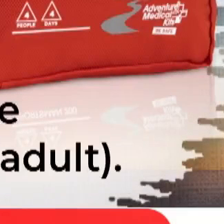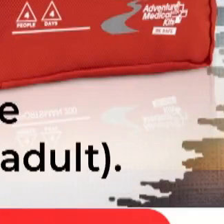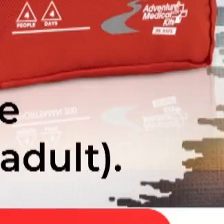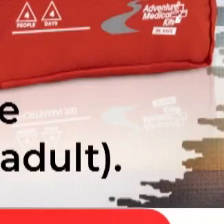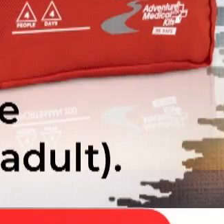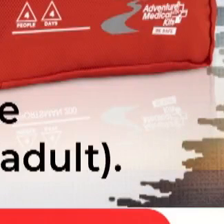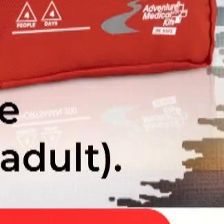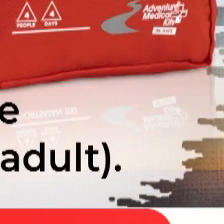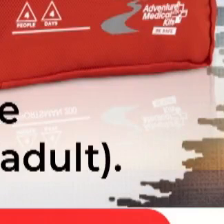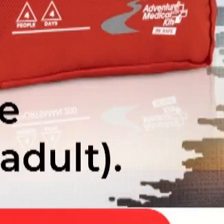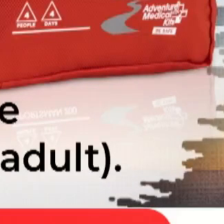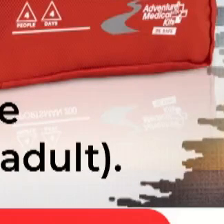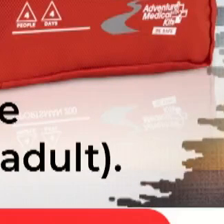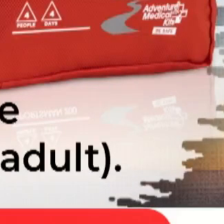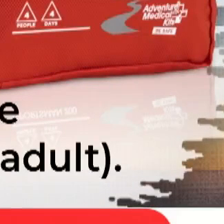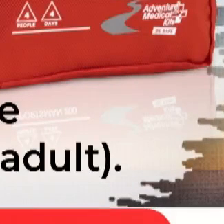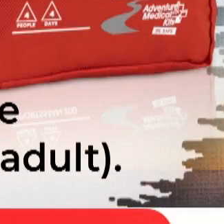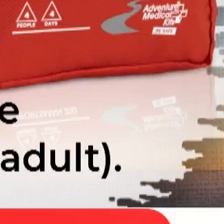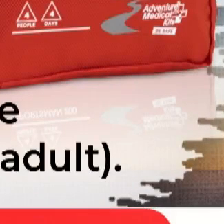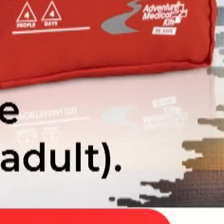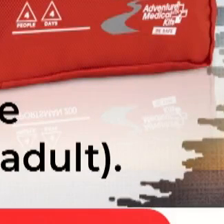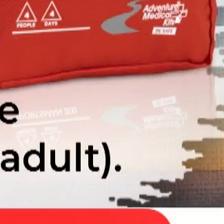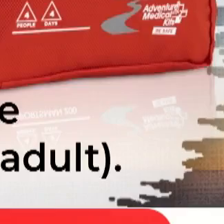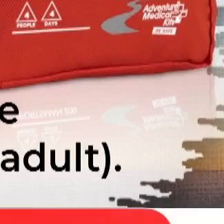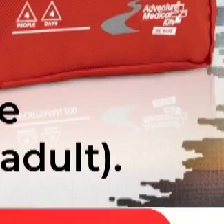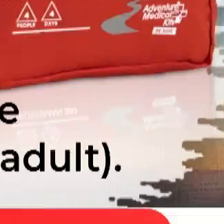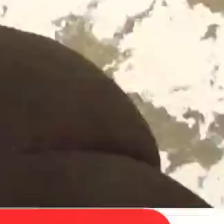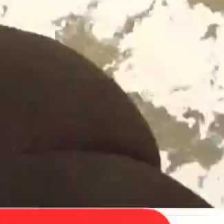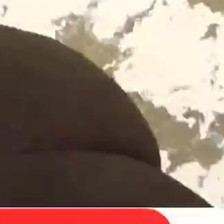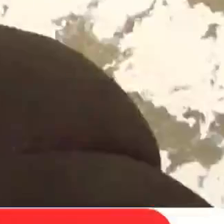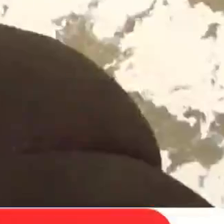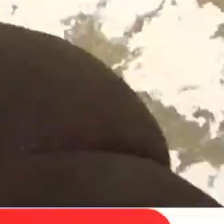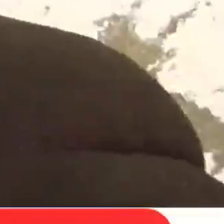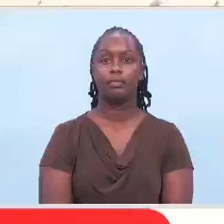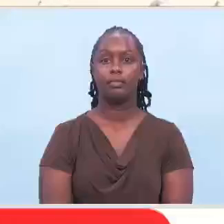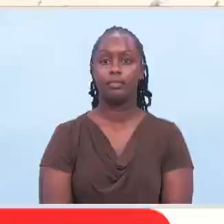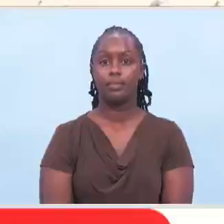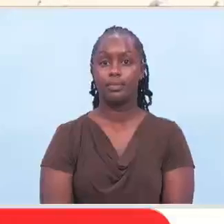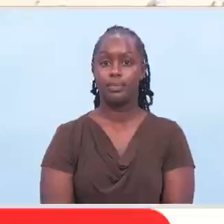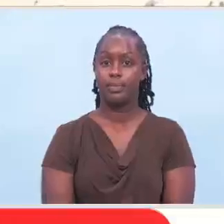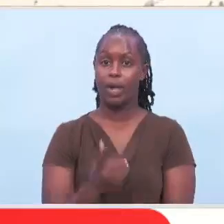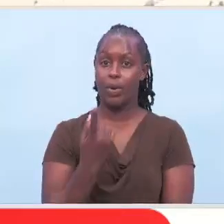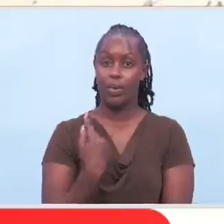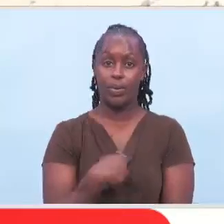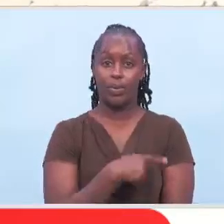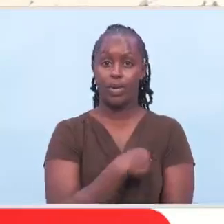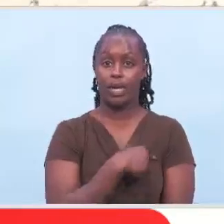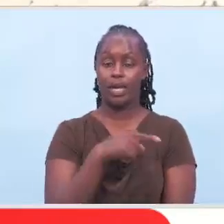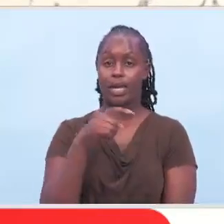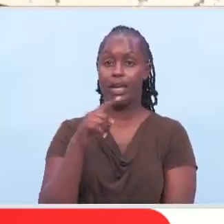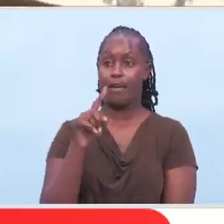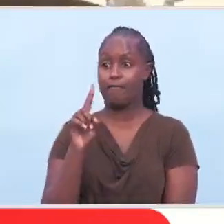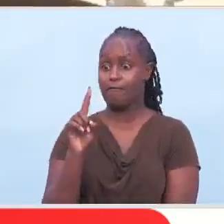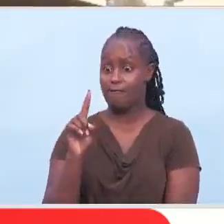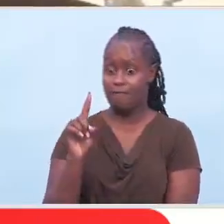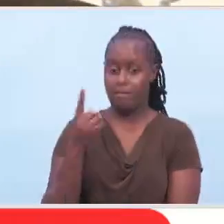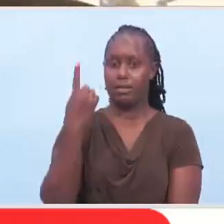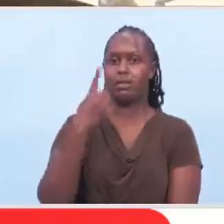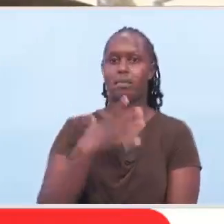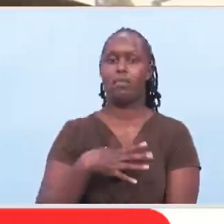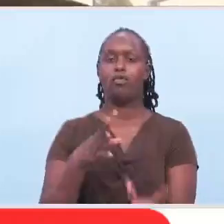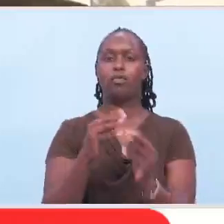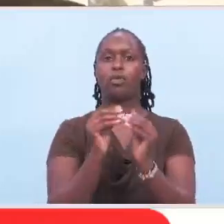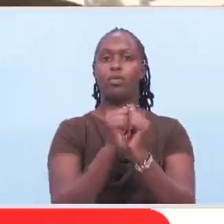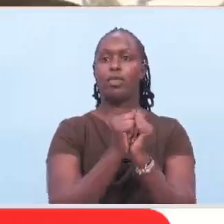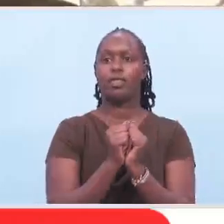infrared clinical thermometer and made upper arm circumference tape. Sisi ndo tunakuwa first hand kupata na mgonjwa moja kwa moja.